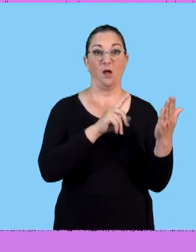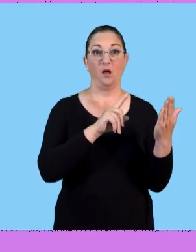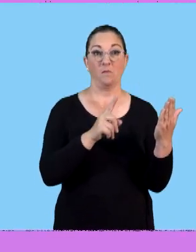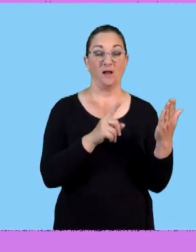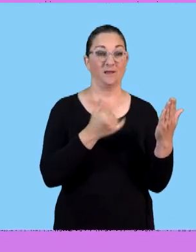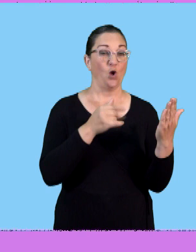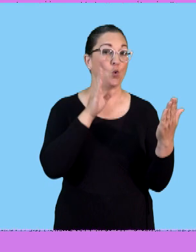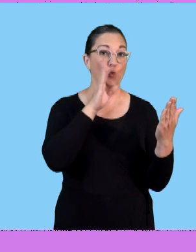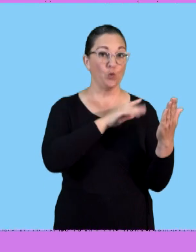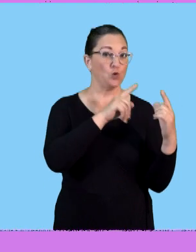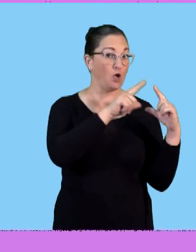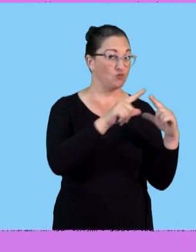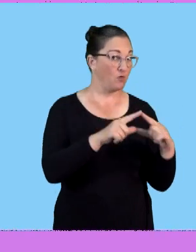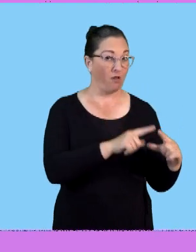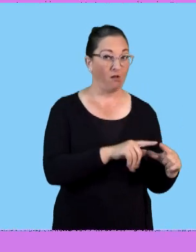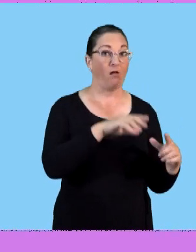is